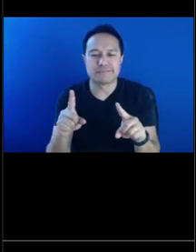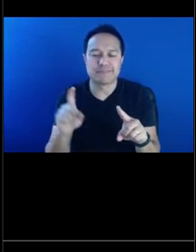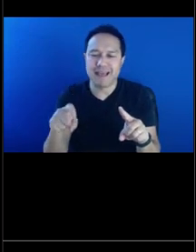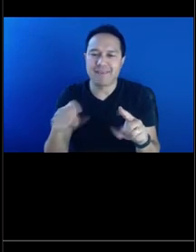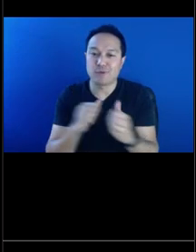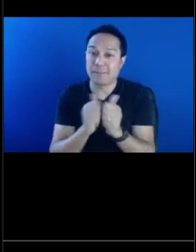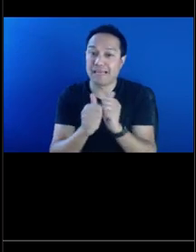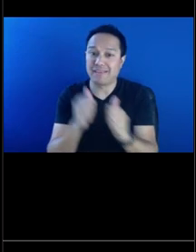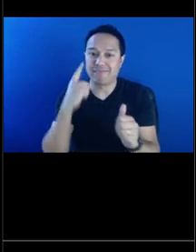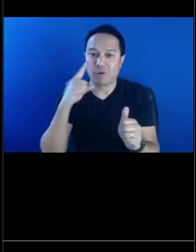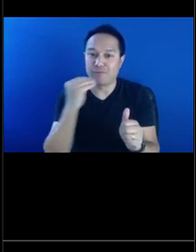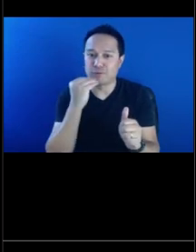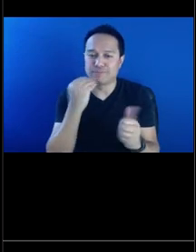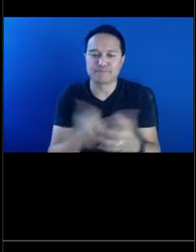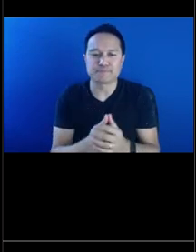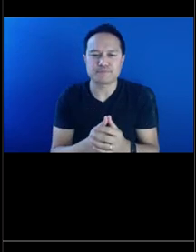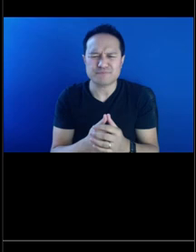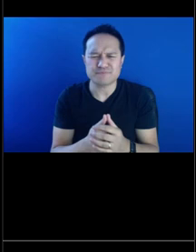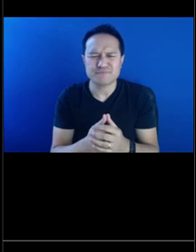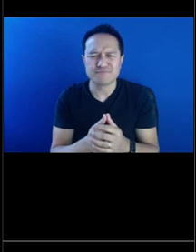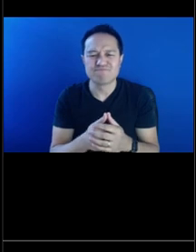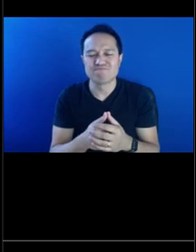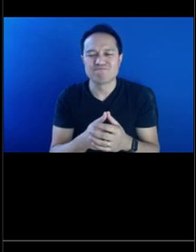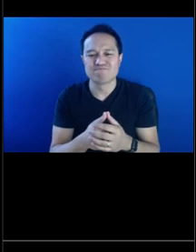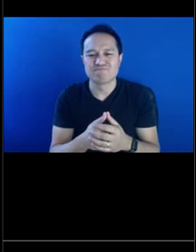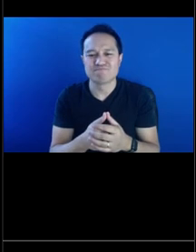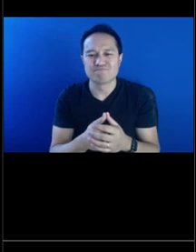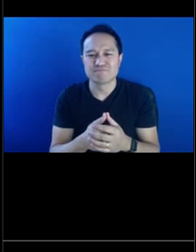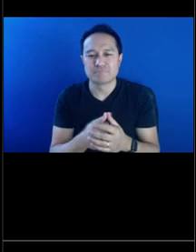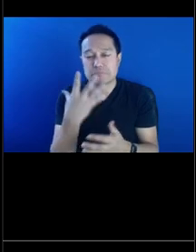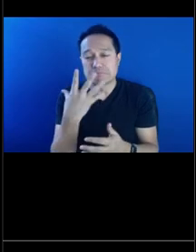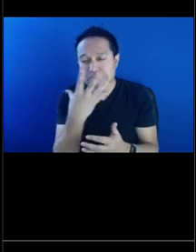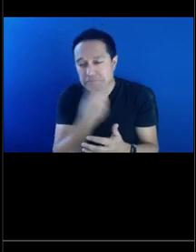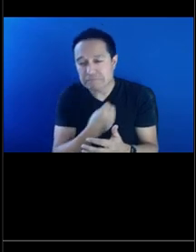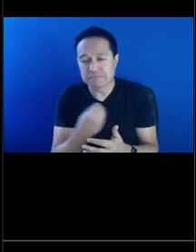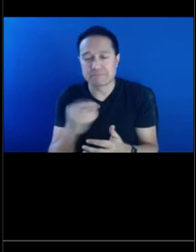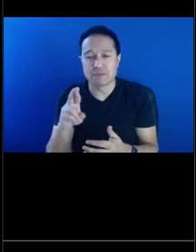is just swimming through some really beautiful reef area with just